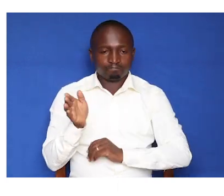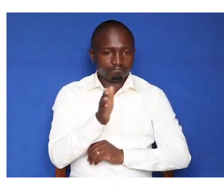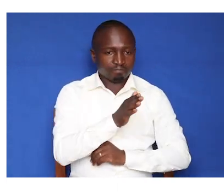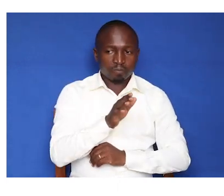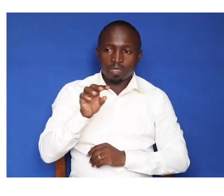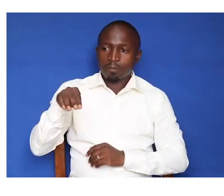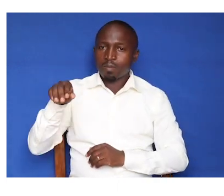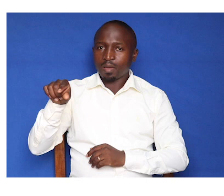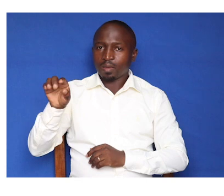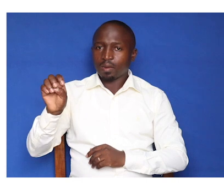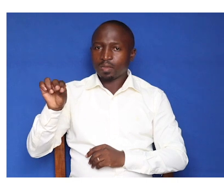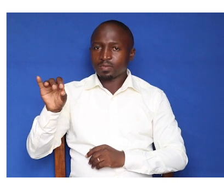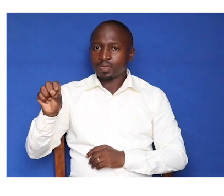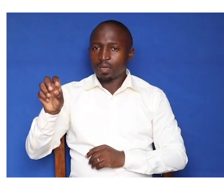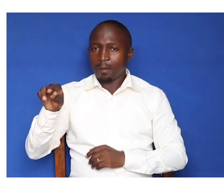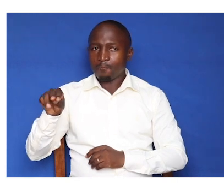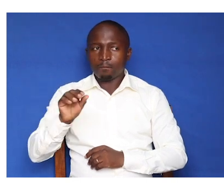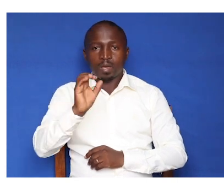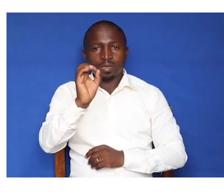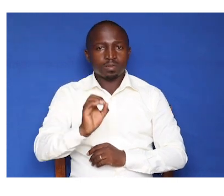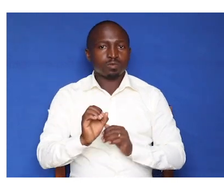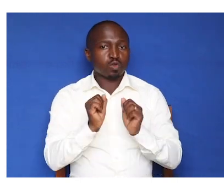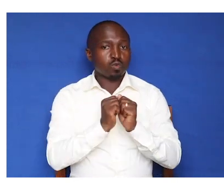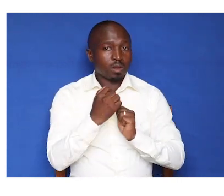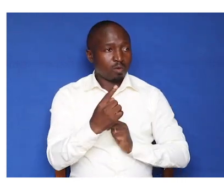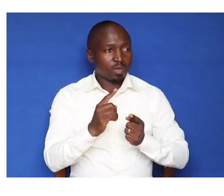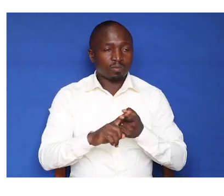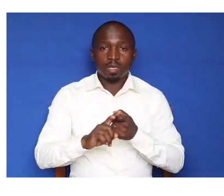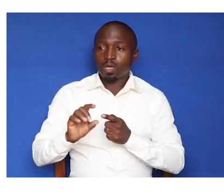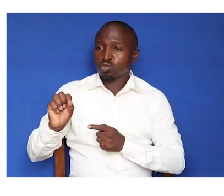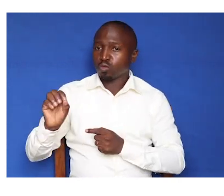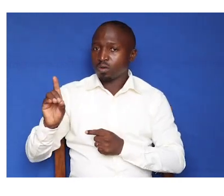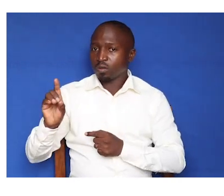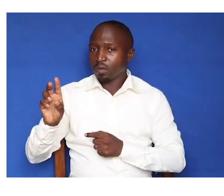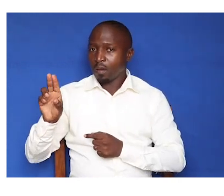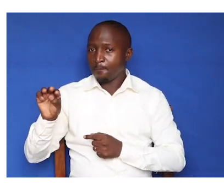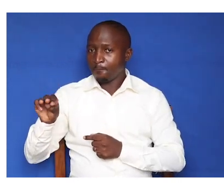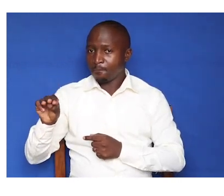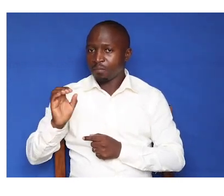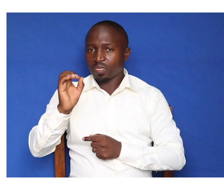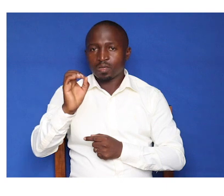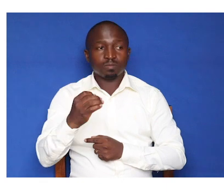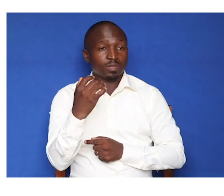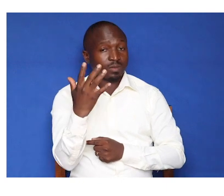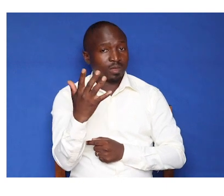magnesium chloride, 11%, sodium sulfate,